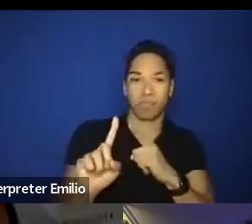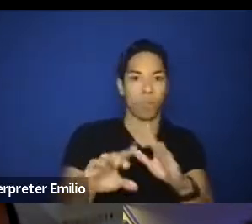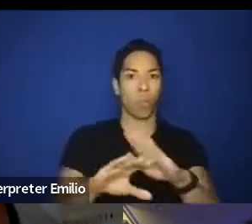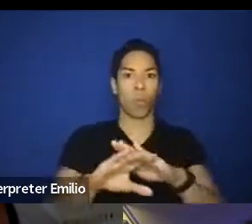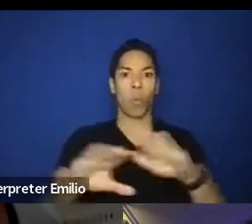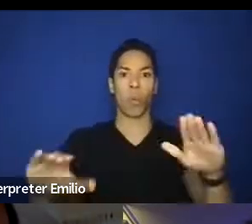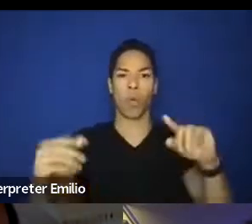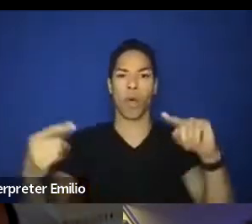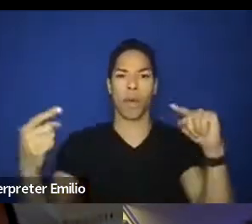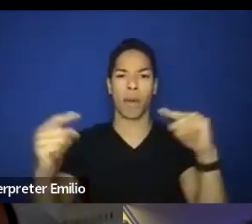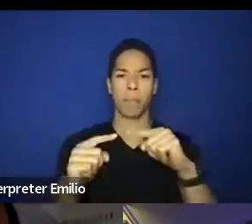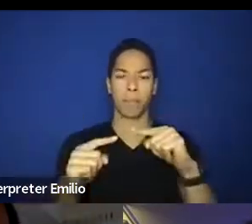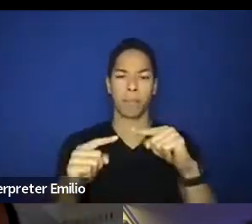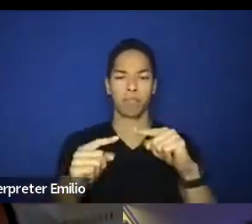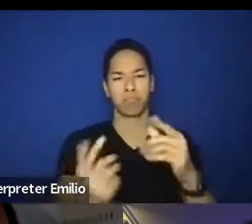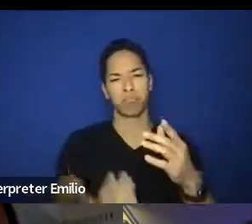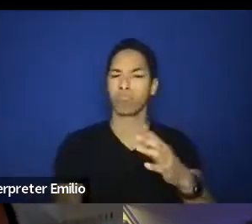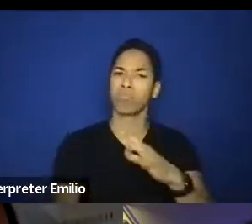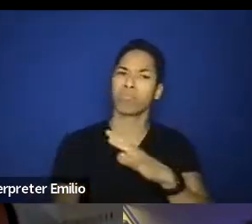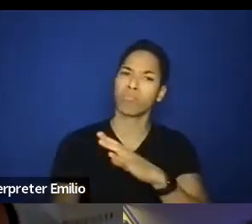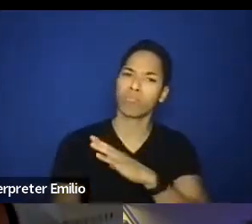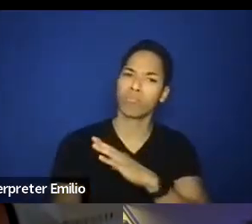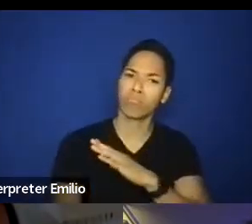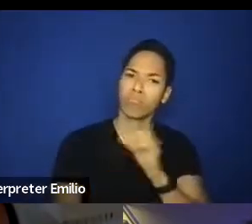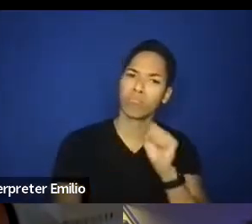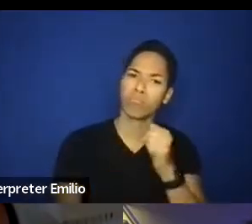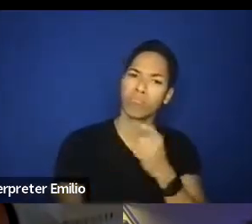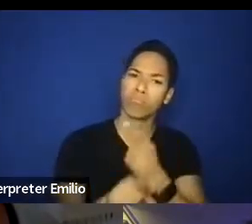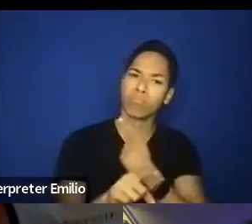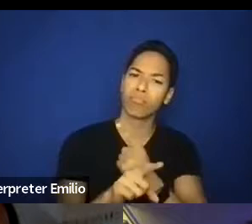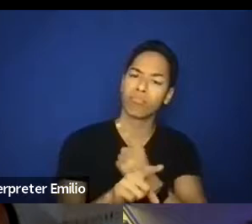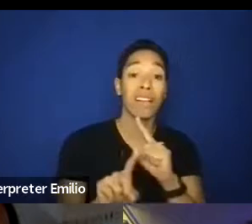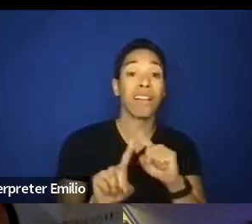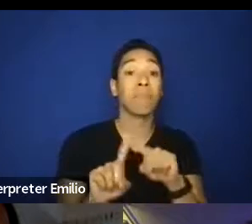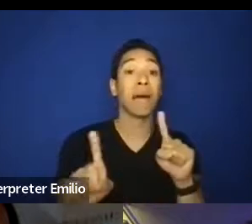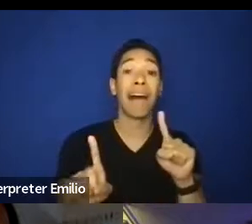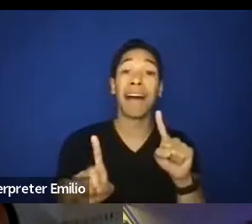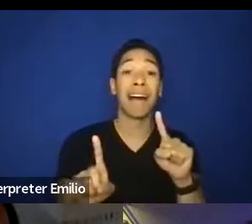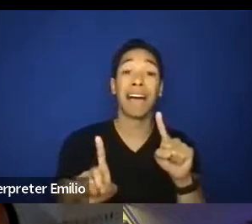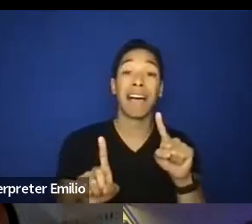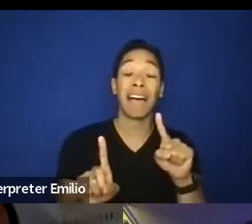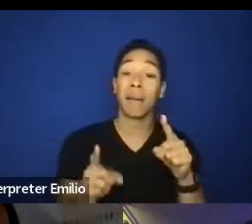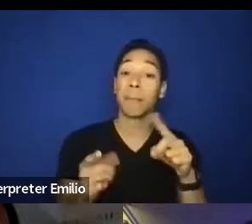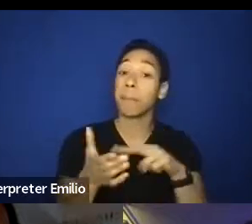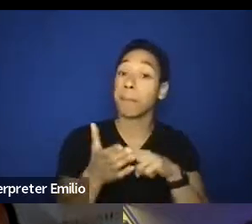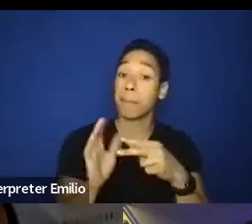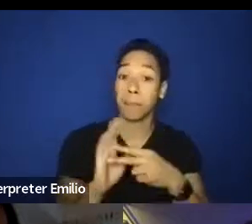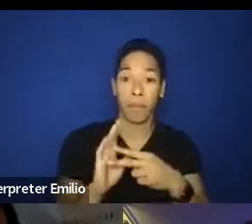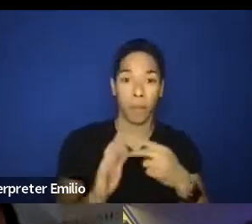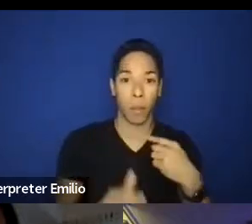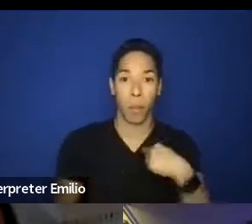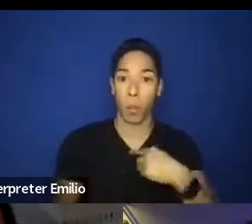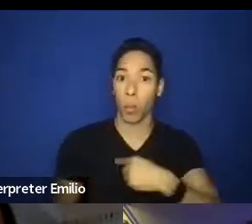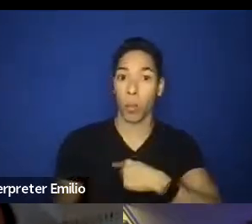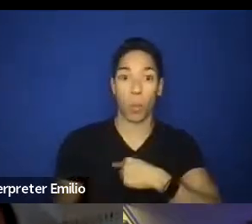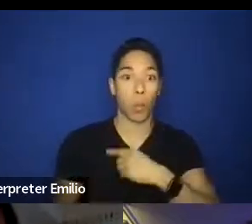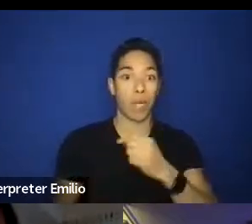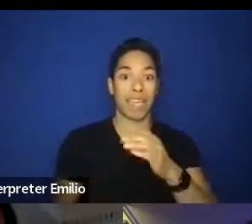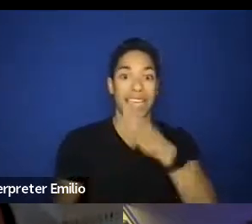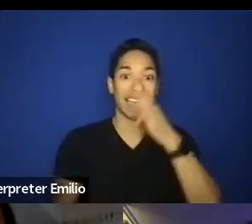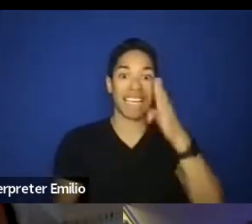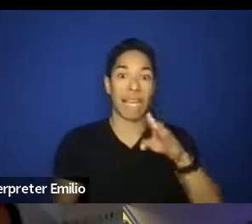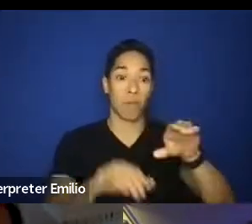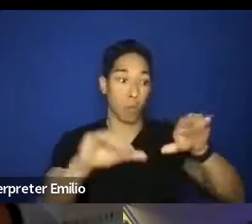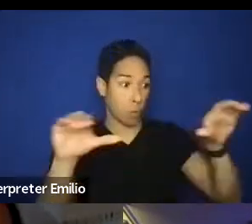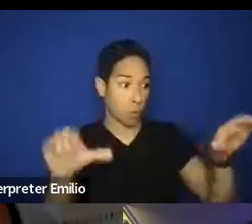But what that sometimes leads to is we don't actually do the thing because we're afraid doing the